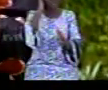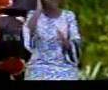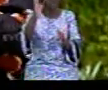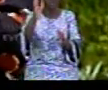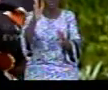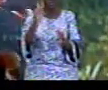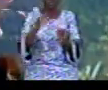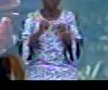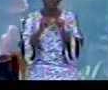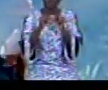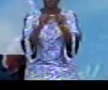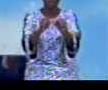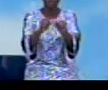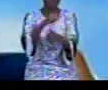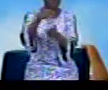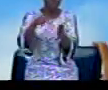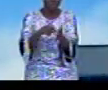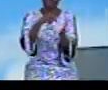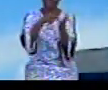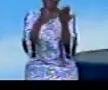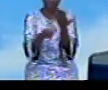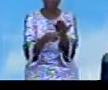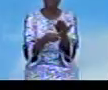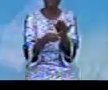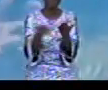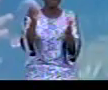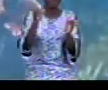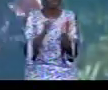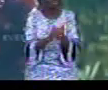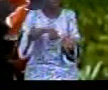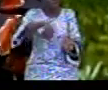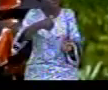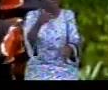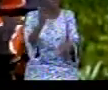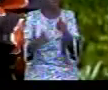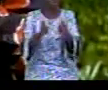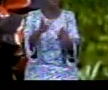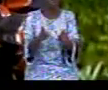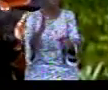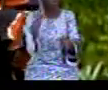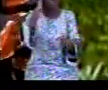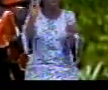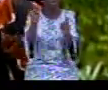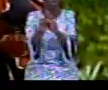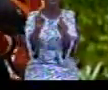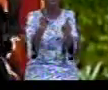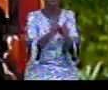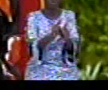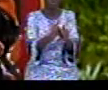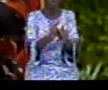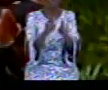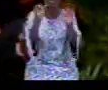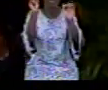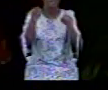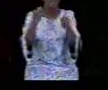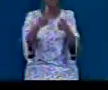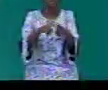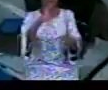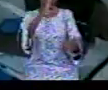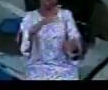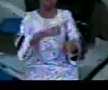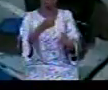carrying on this global crusade so that others will also be able to benefit from